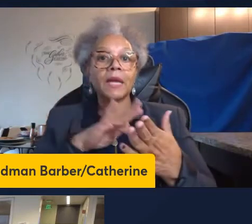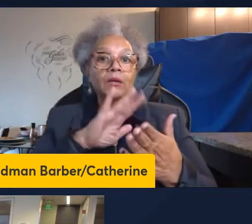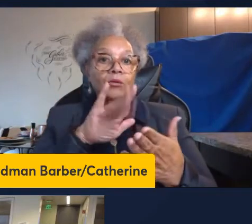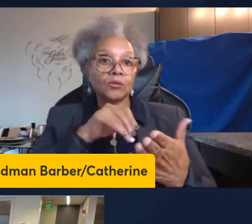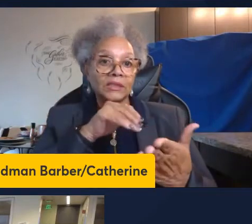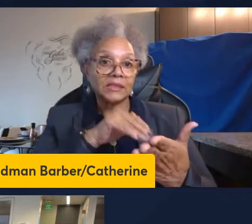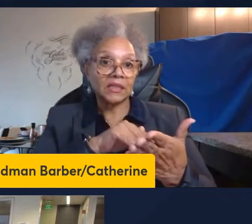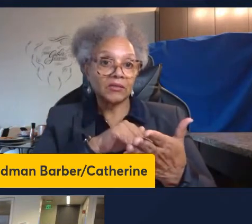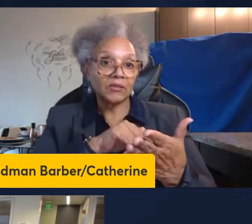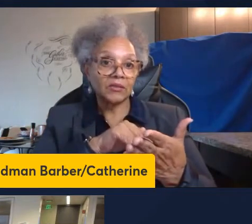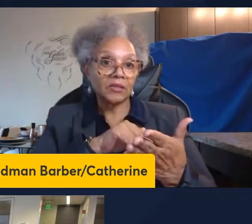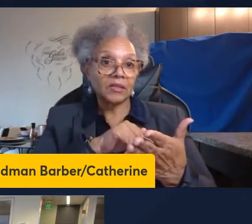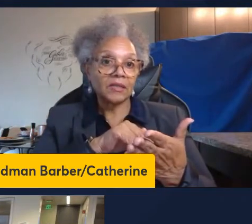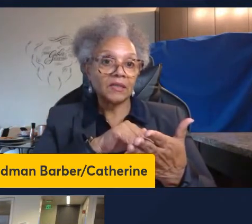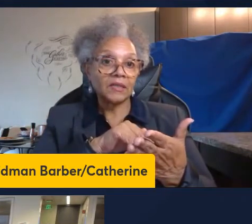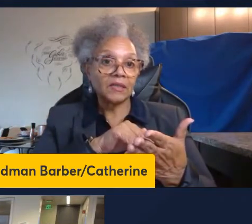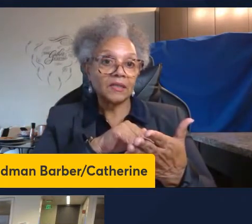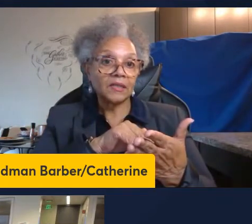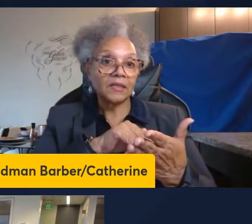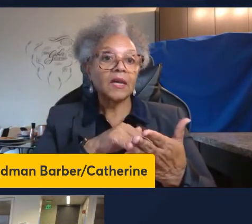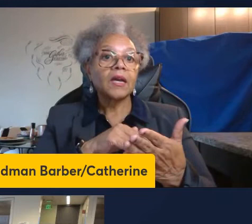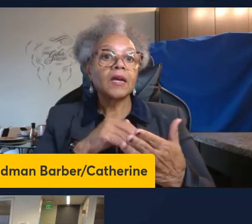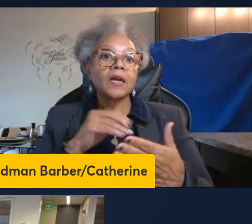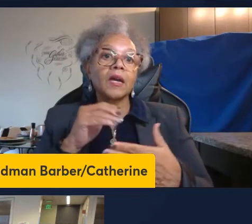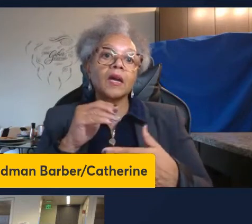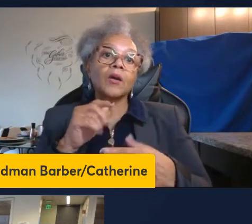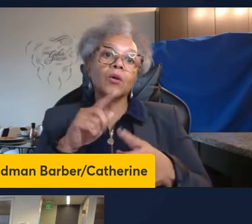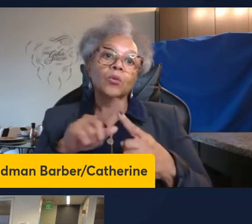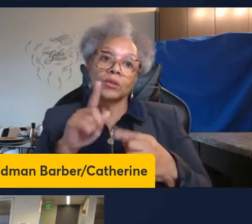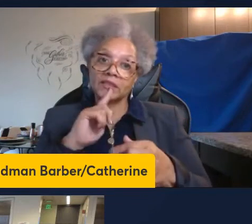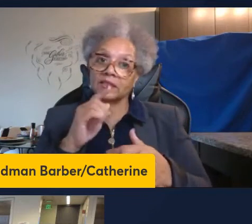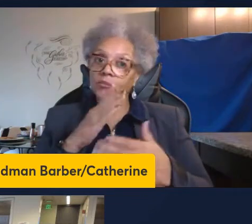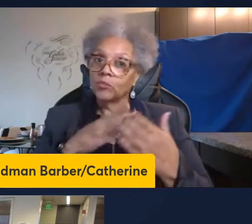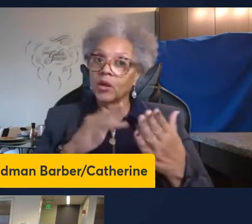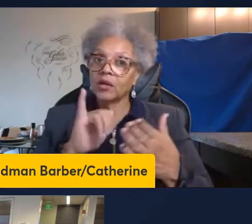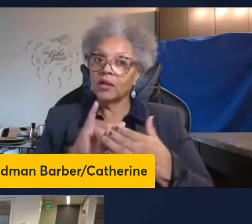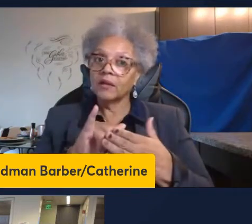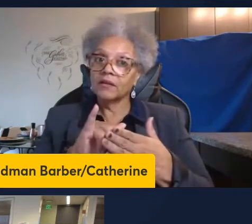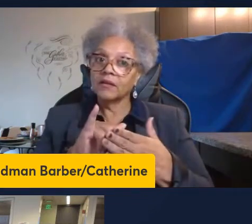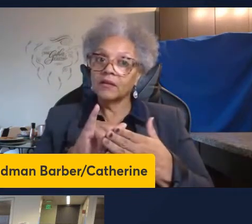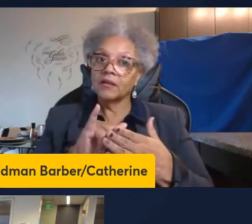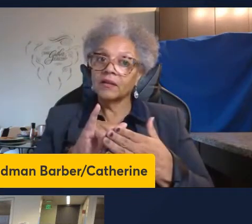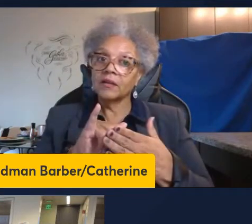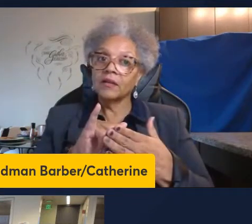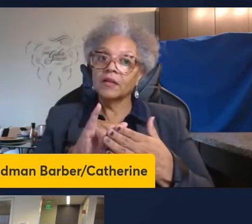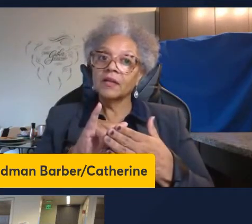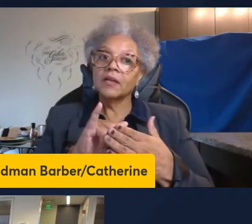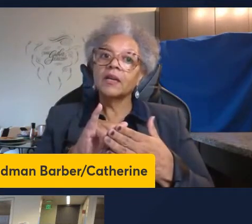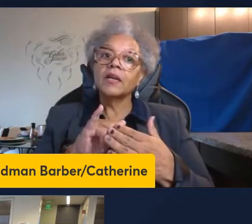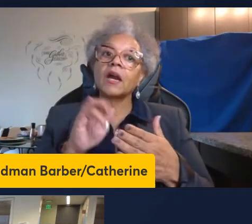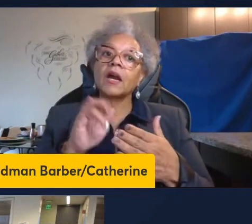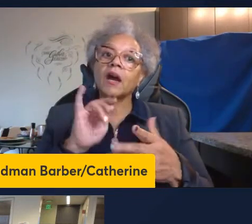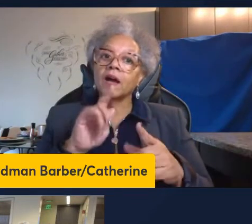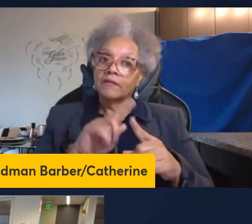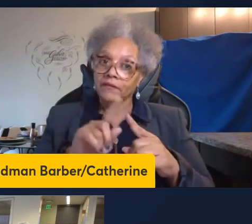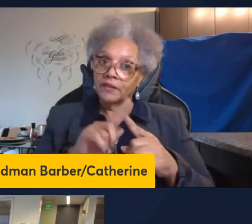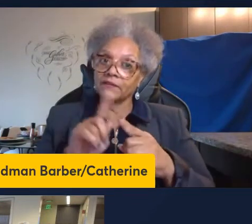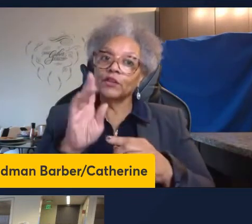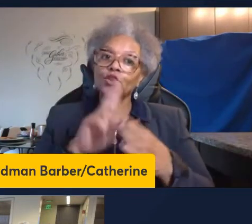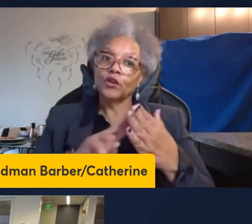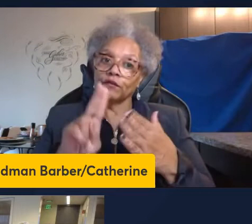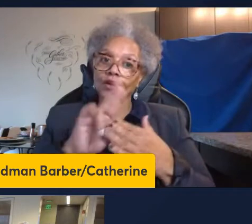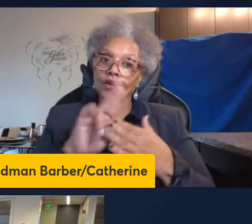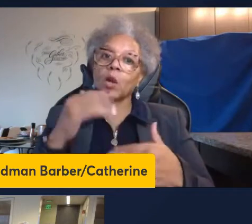of Trustees, Board of Directors of Keystone Symposia, Board of Trustees Chair of Salem State University. Welcome,